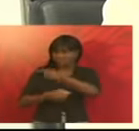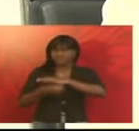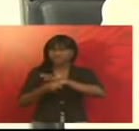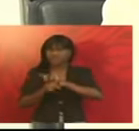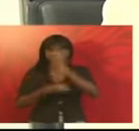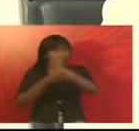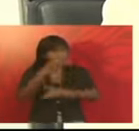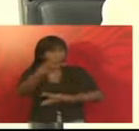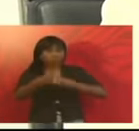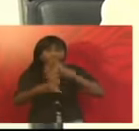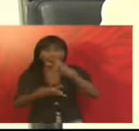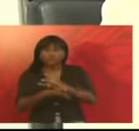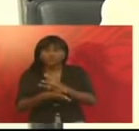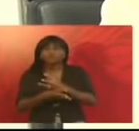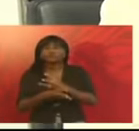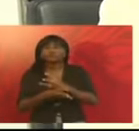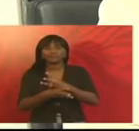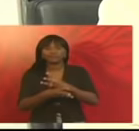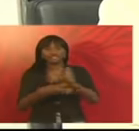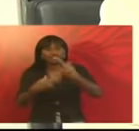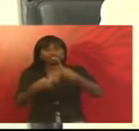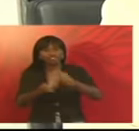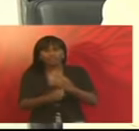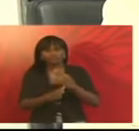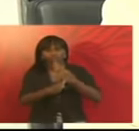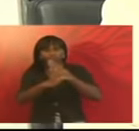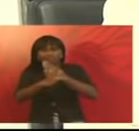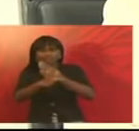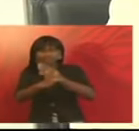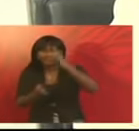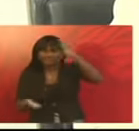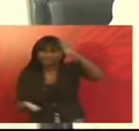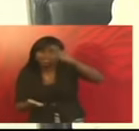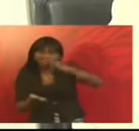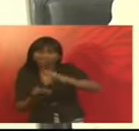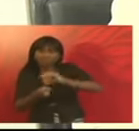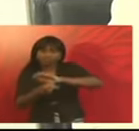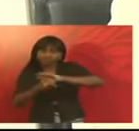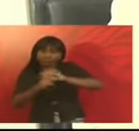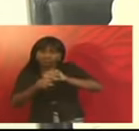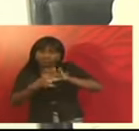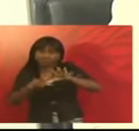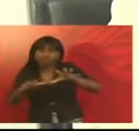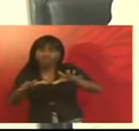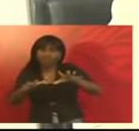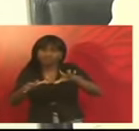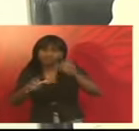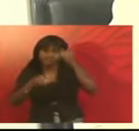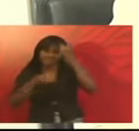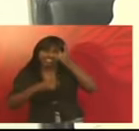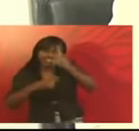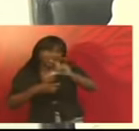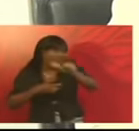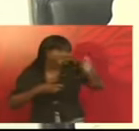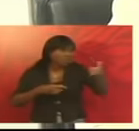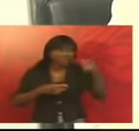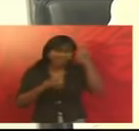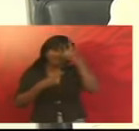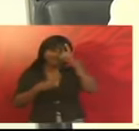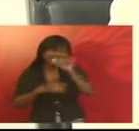worldwide has been to curtail the spread and the severity of vaccine preventable diseases. And it is